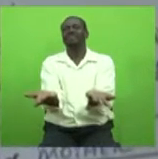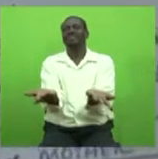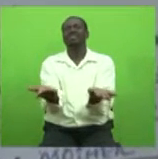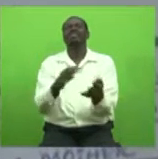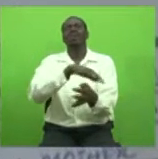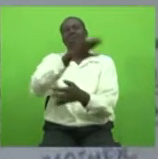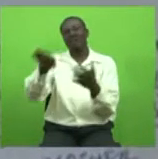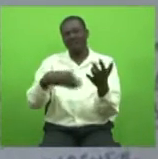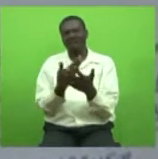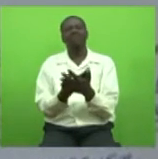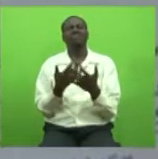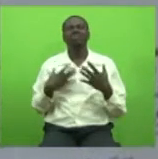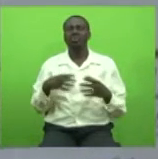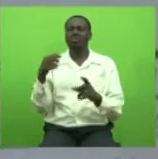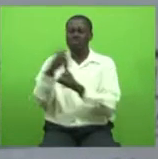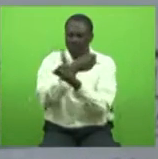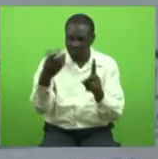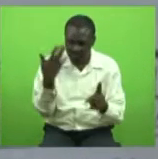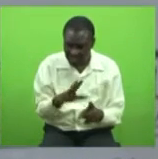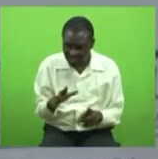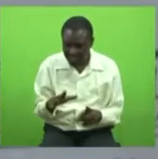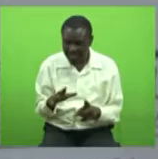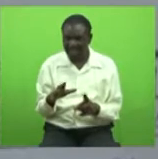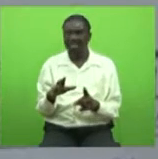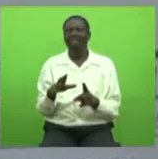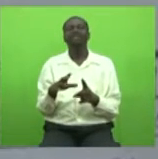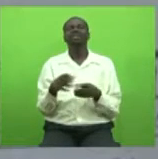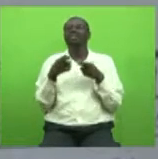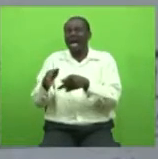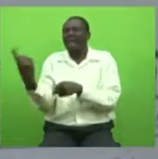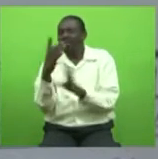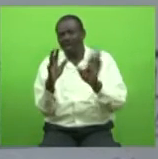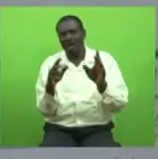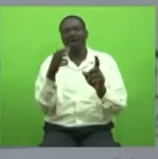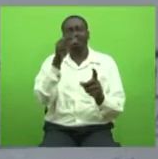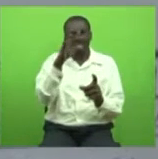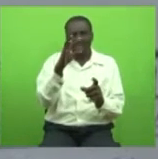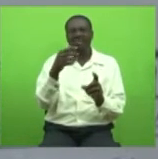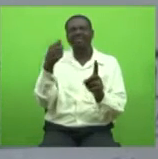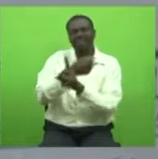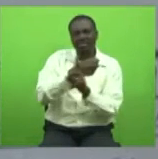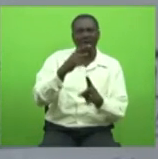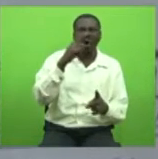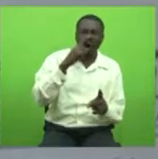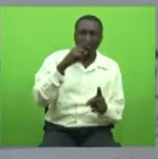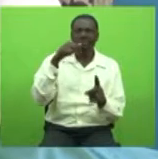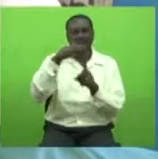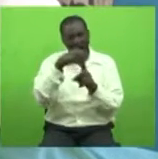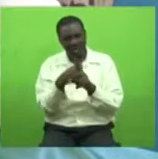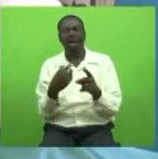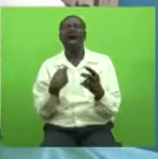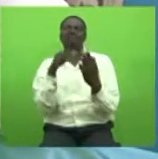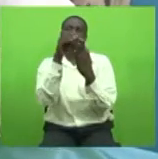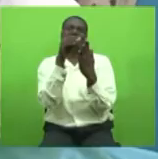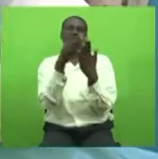not specific to sexual violence. It is therefore not as detailed as the PRC form.